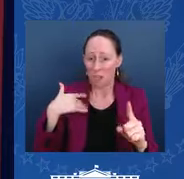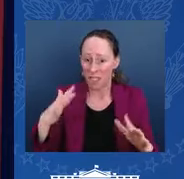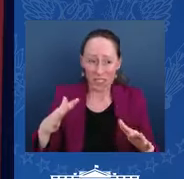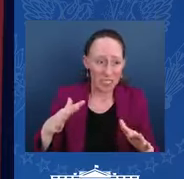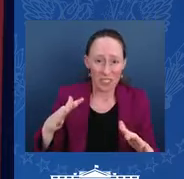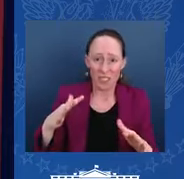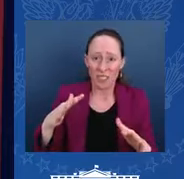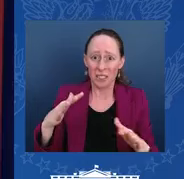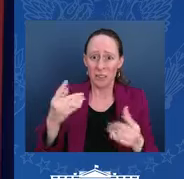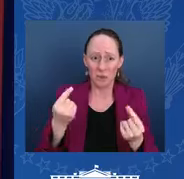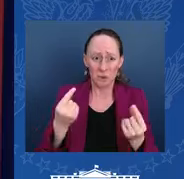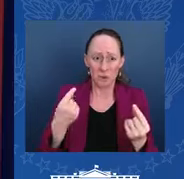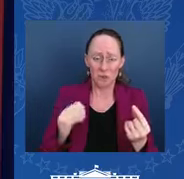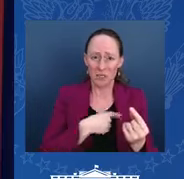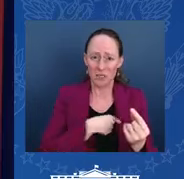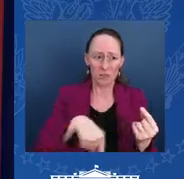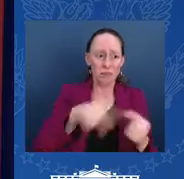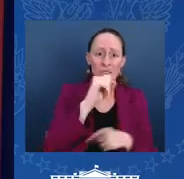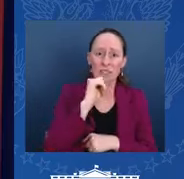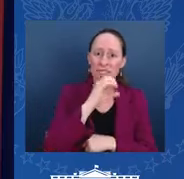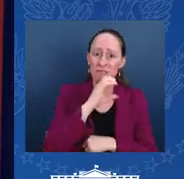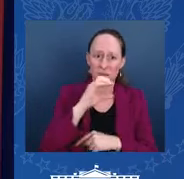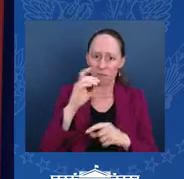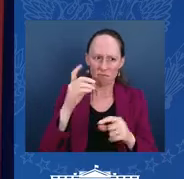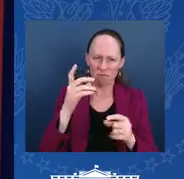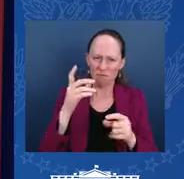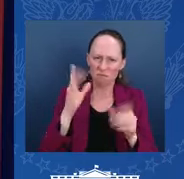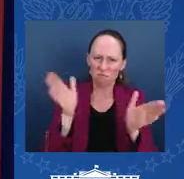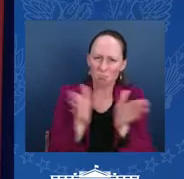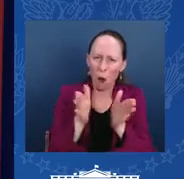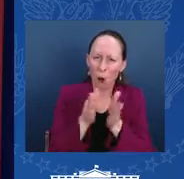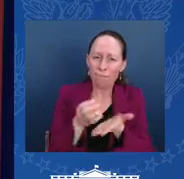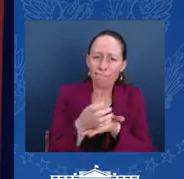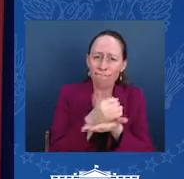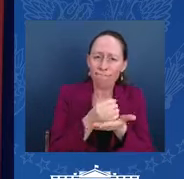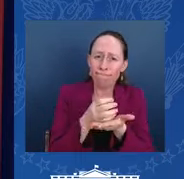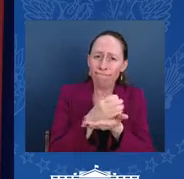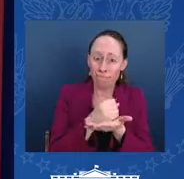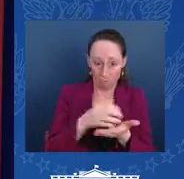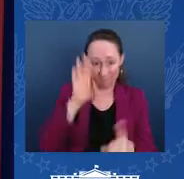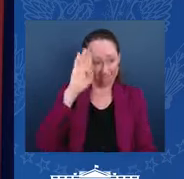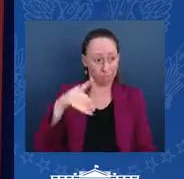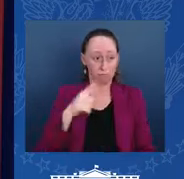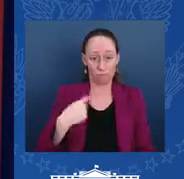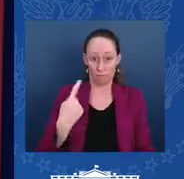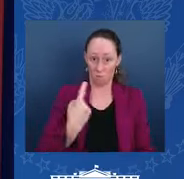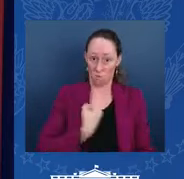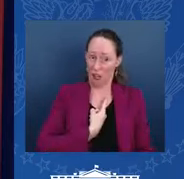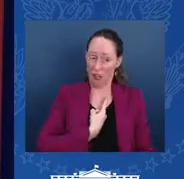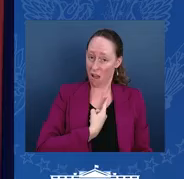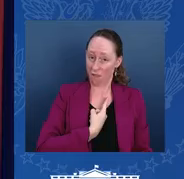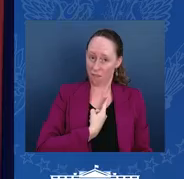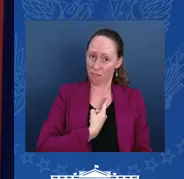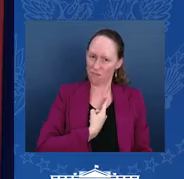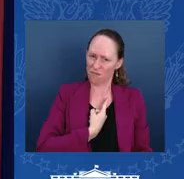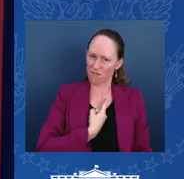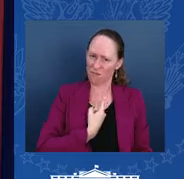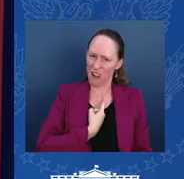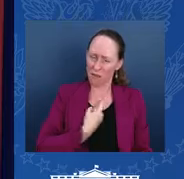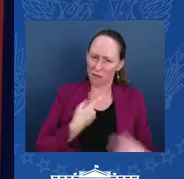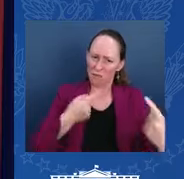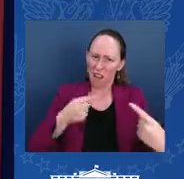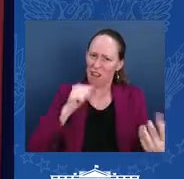I'm not the only one in my community that's experiencing this. As a retired family service manager from Early Head Start, Head